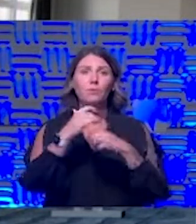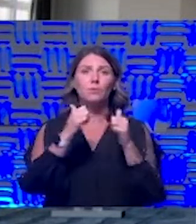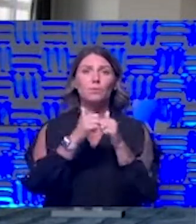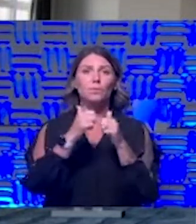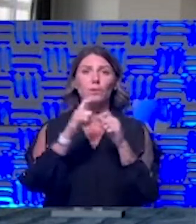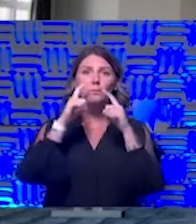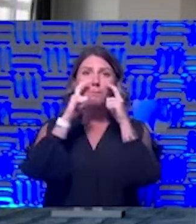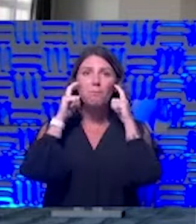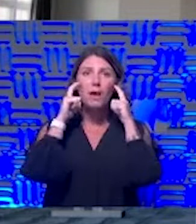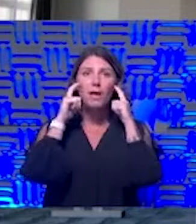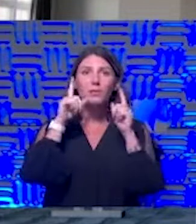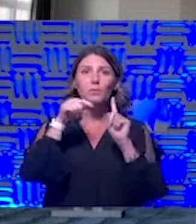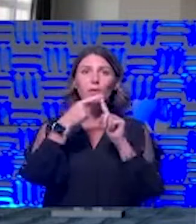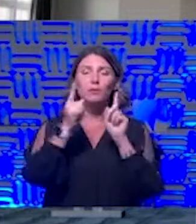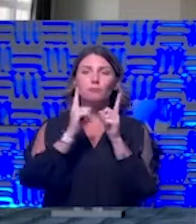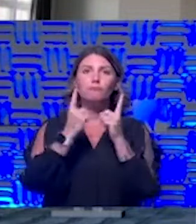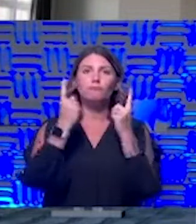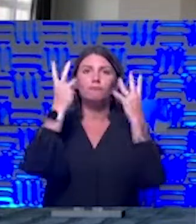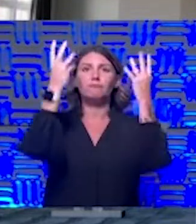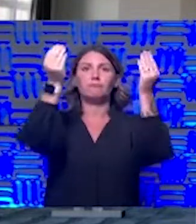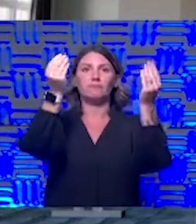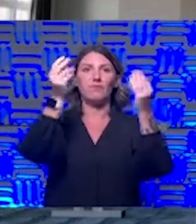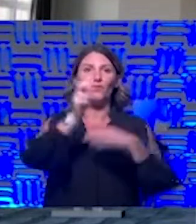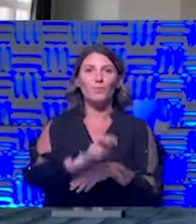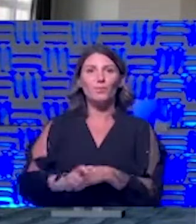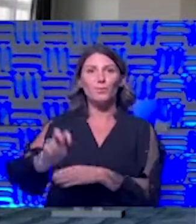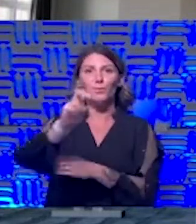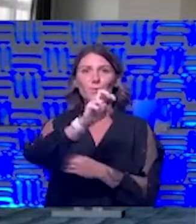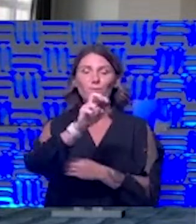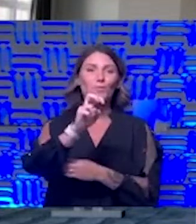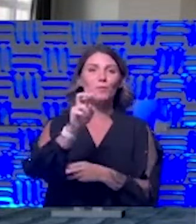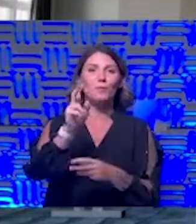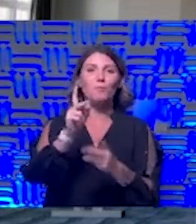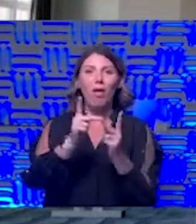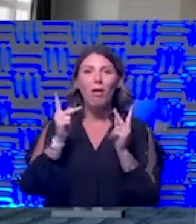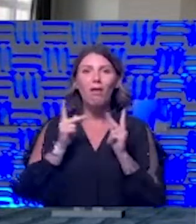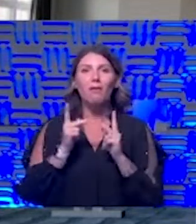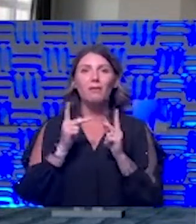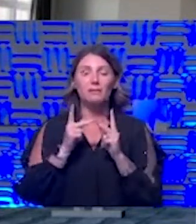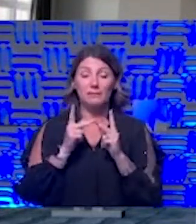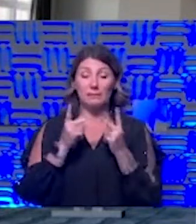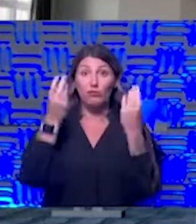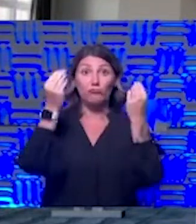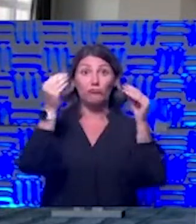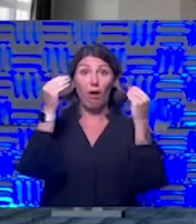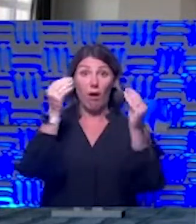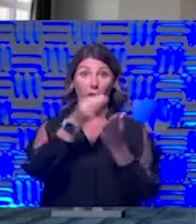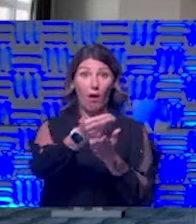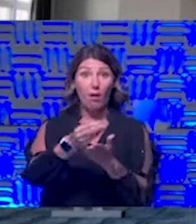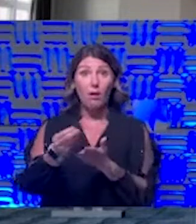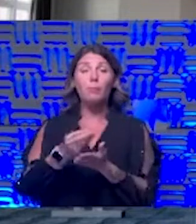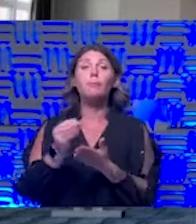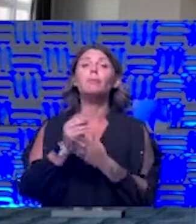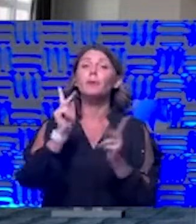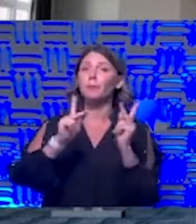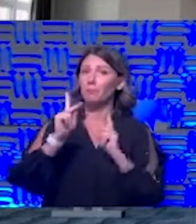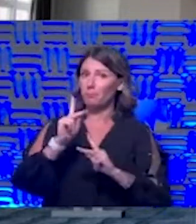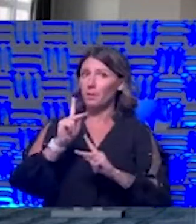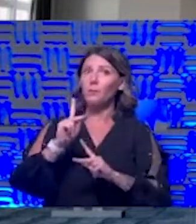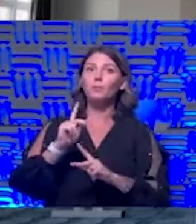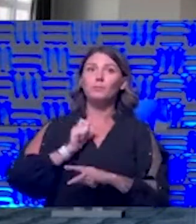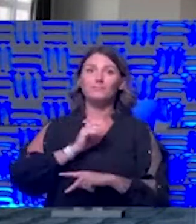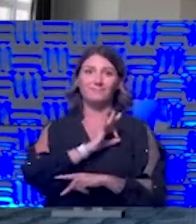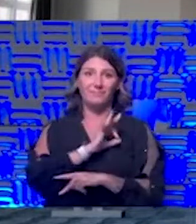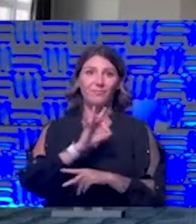the tourist places and go to the shopping, a lot of the people there are wearing masks, so that's very important. But for the most part, the tourists